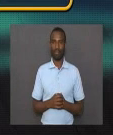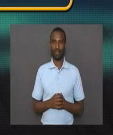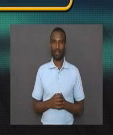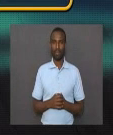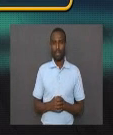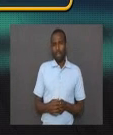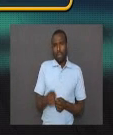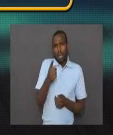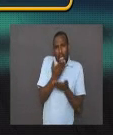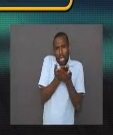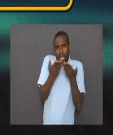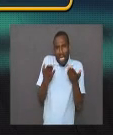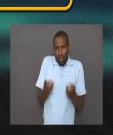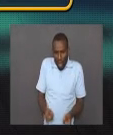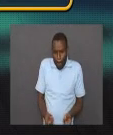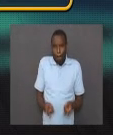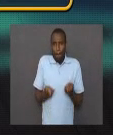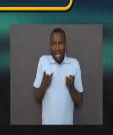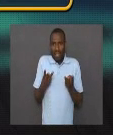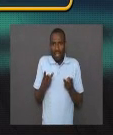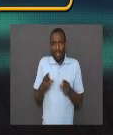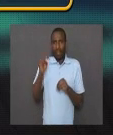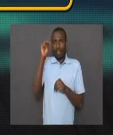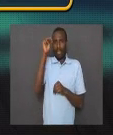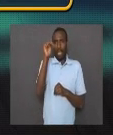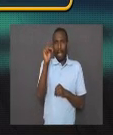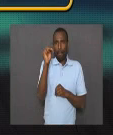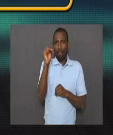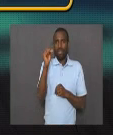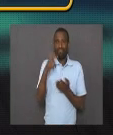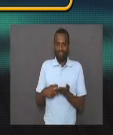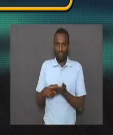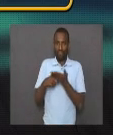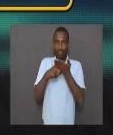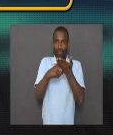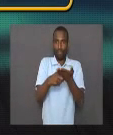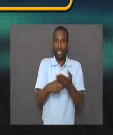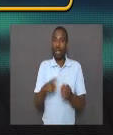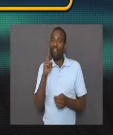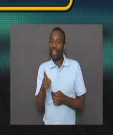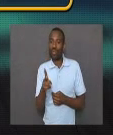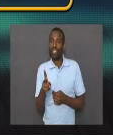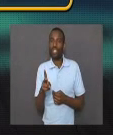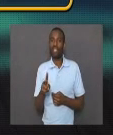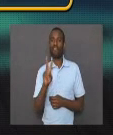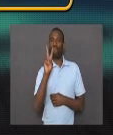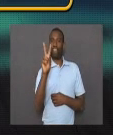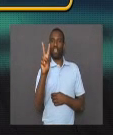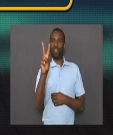The particle of mass, m, is traveling at velocity